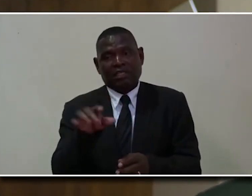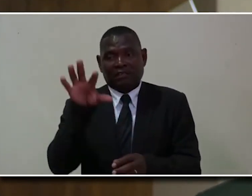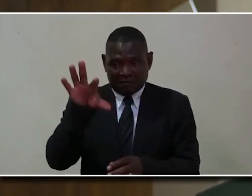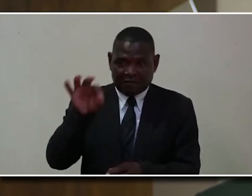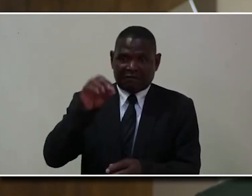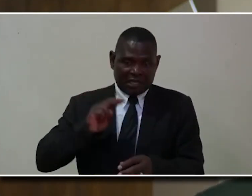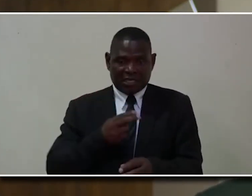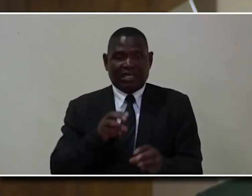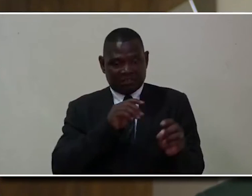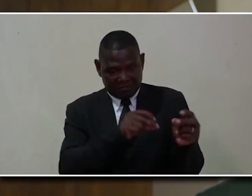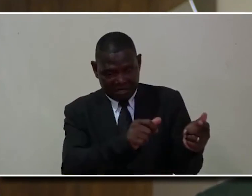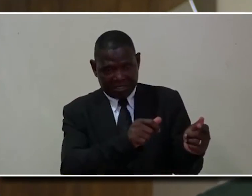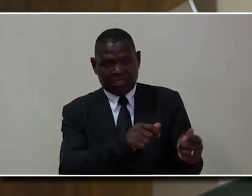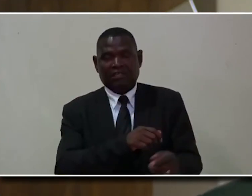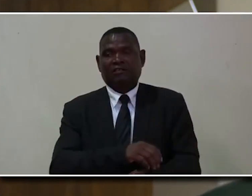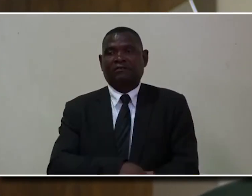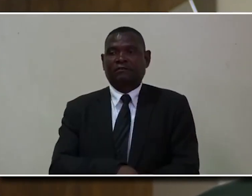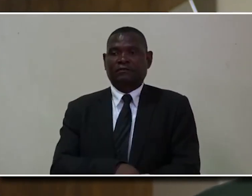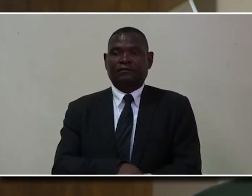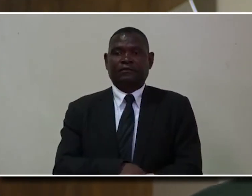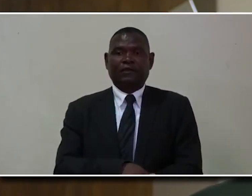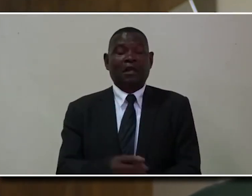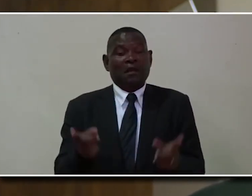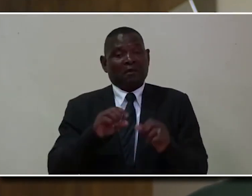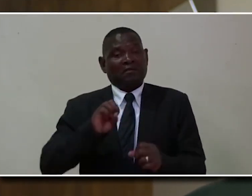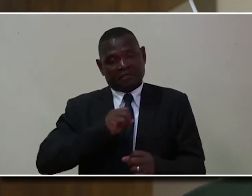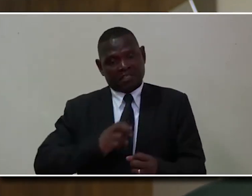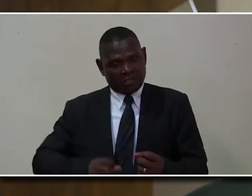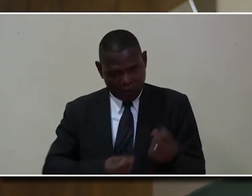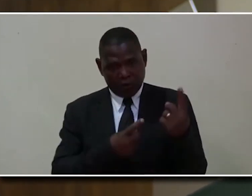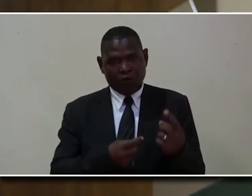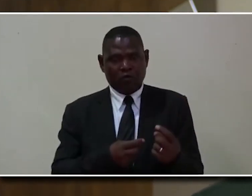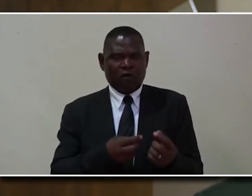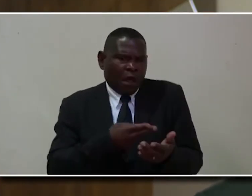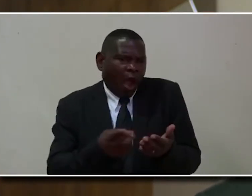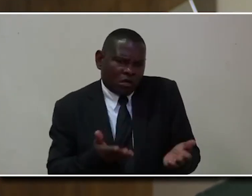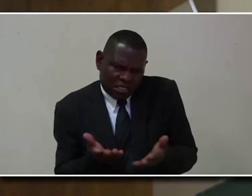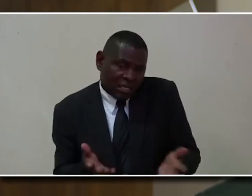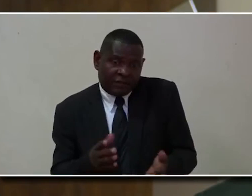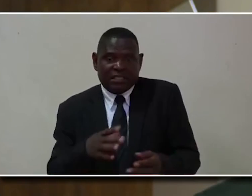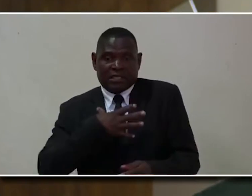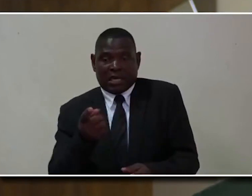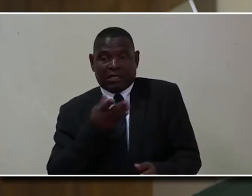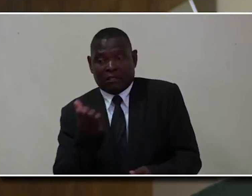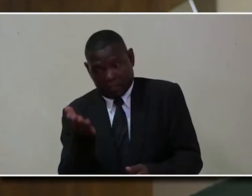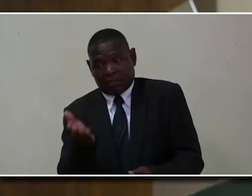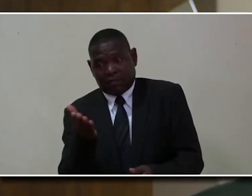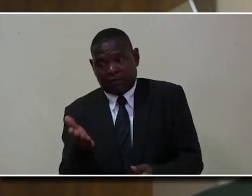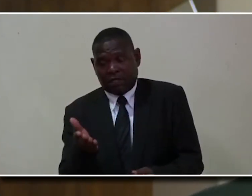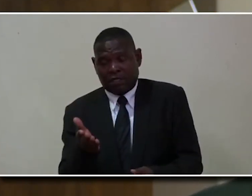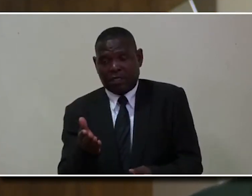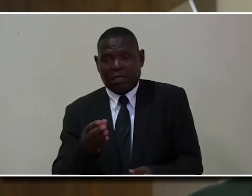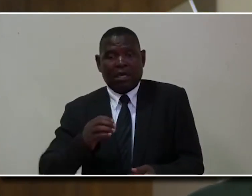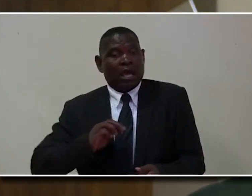yazabwera akatipeze tiri okonzeka. And when we go for divine services like this one, monga tipita kumapempero oyera monga aba. Our